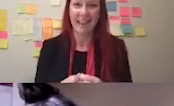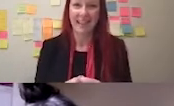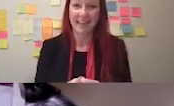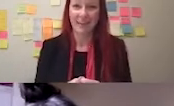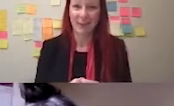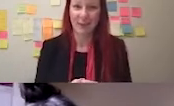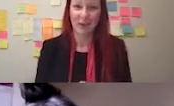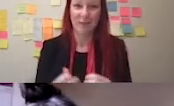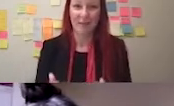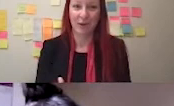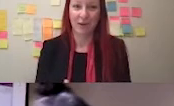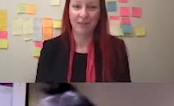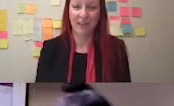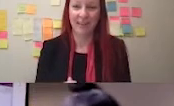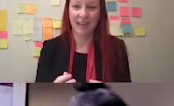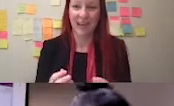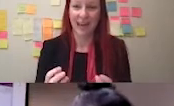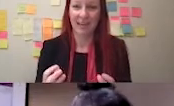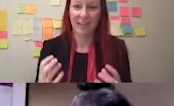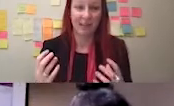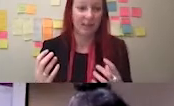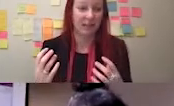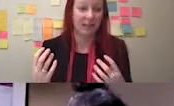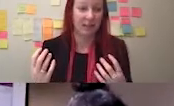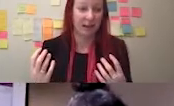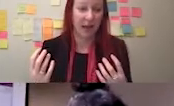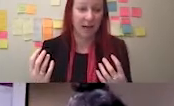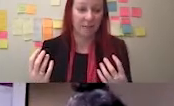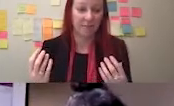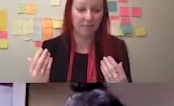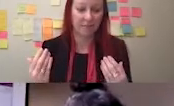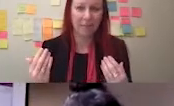interrupt this notion of being perfect and just